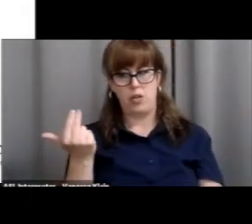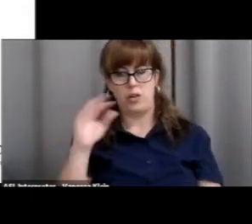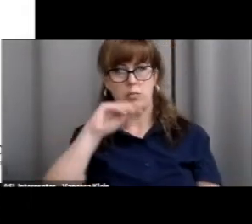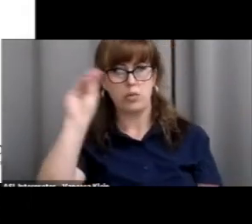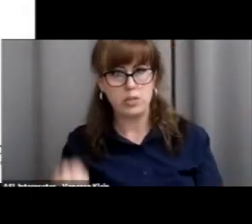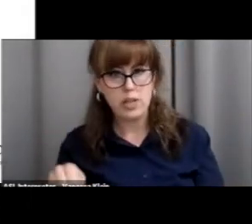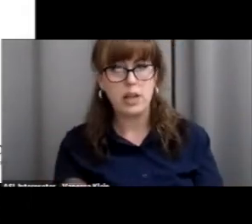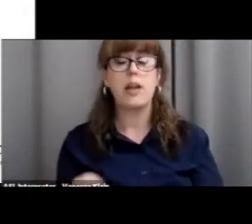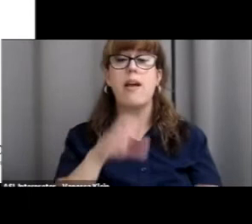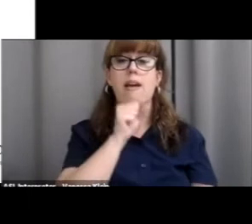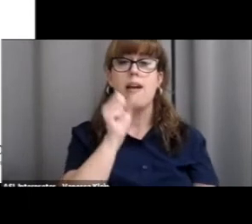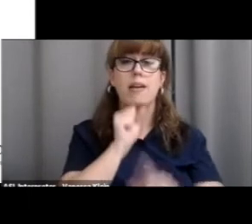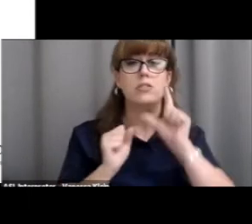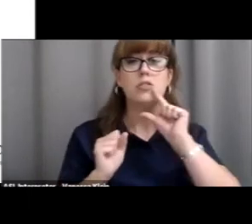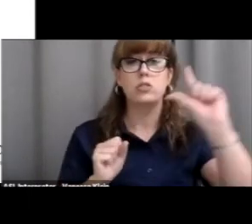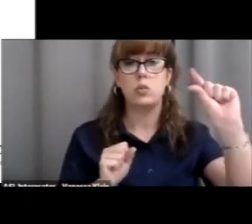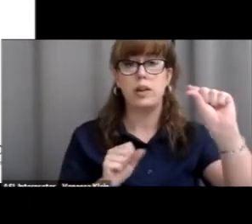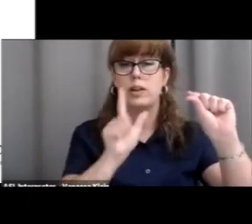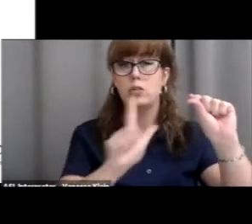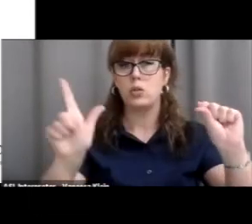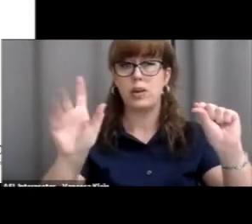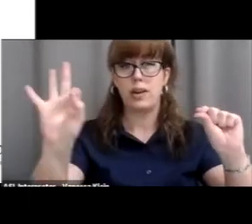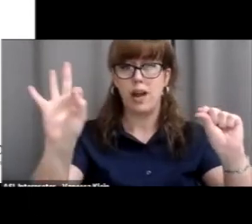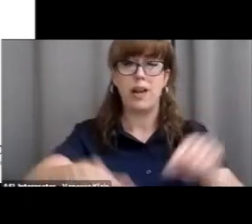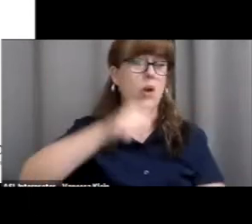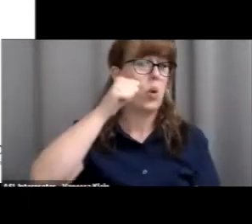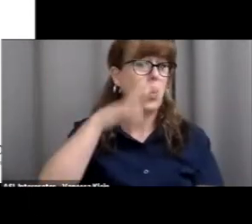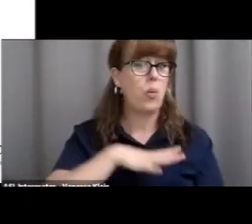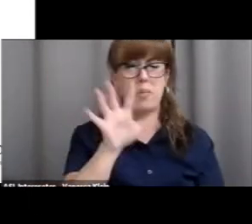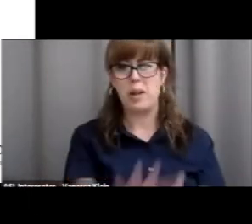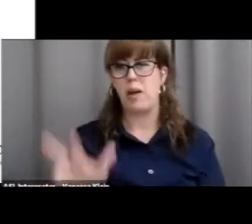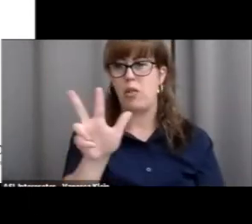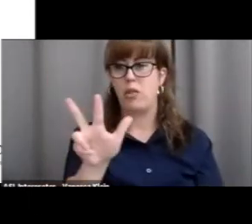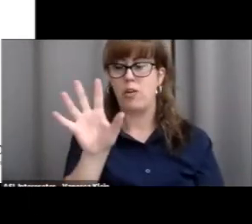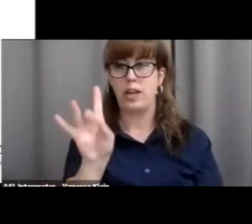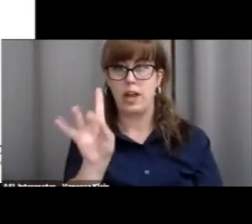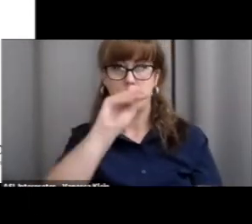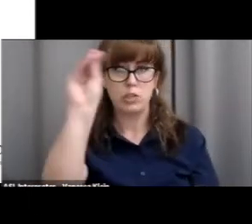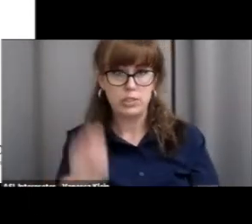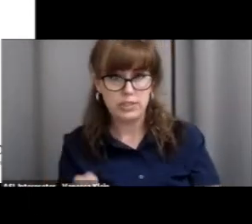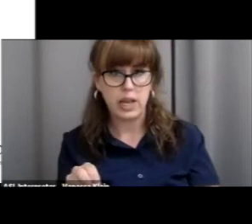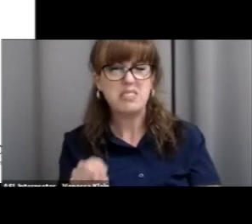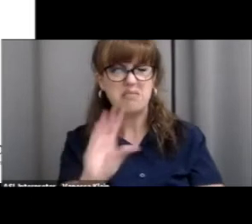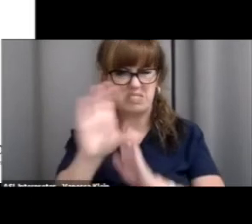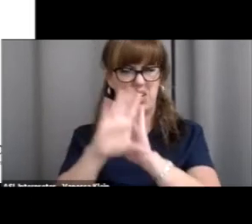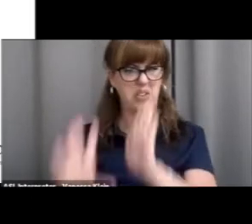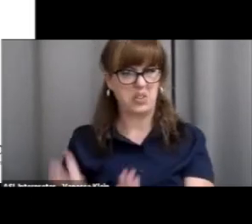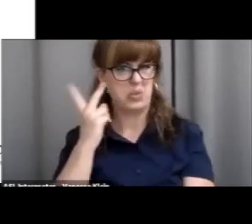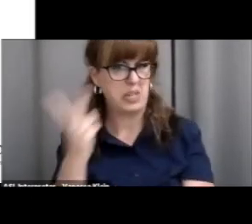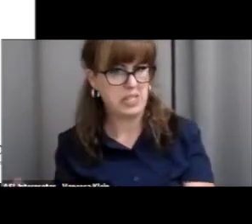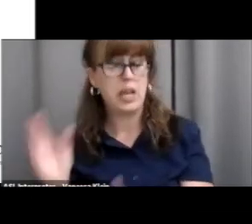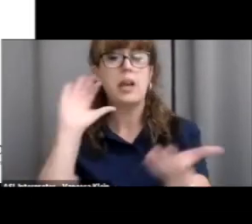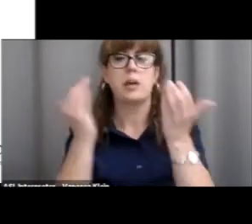ages 20 through 29, we see women are about 38% of the characters